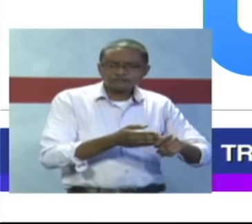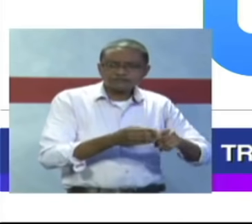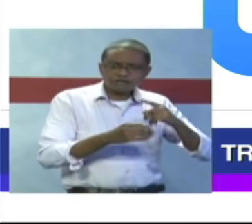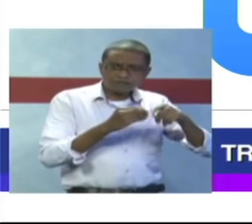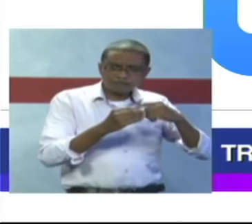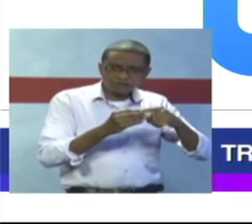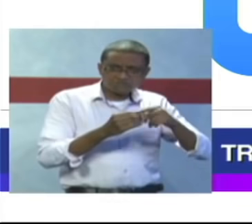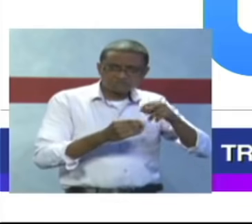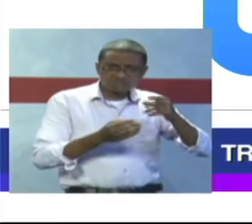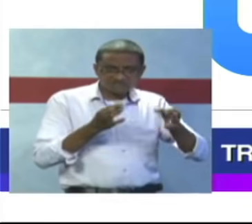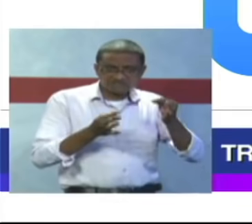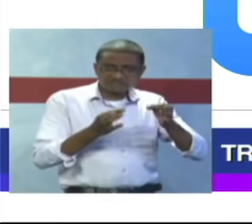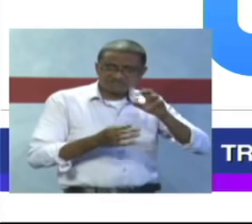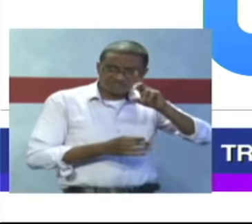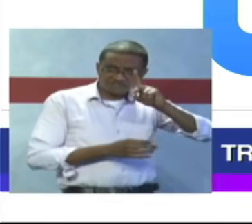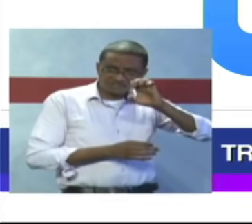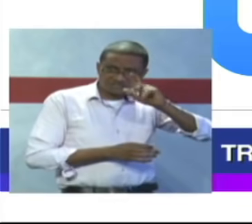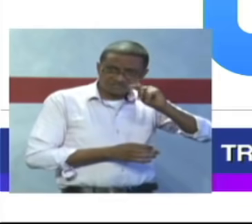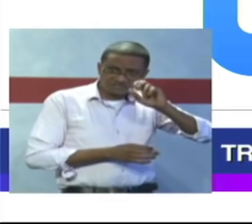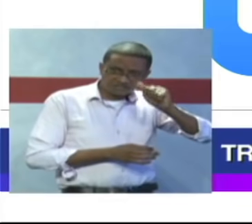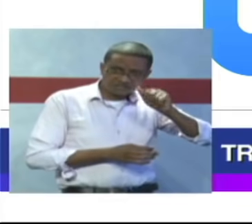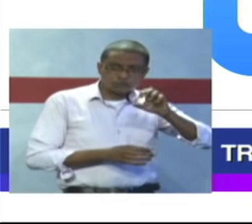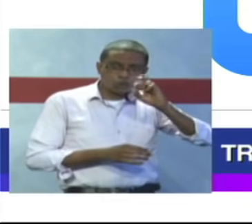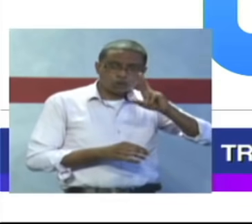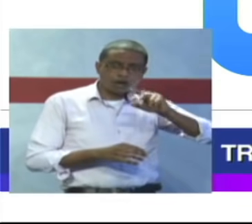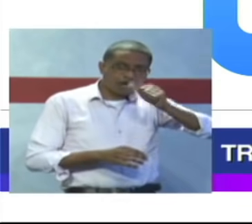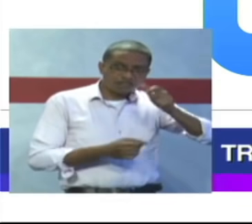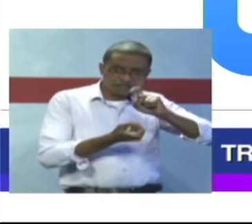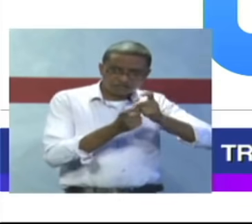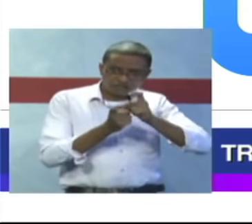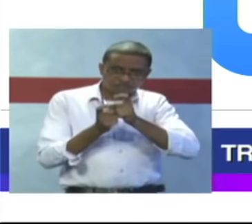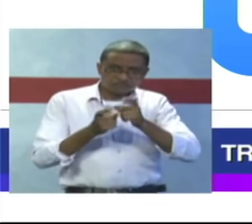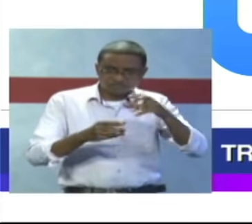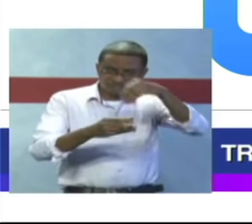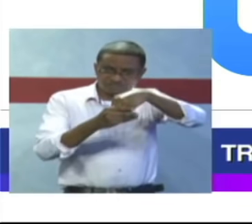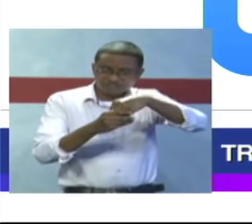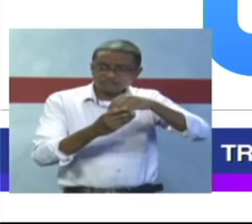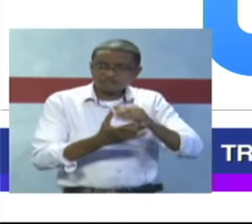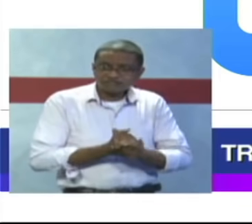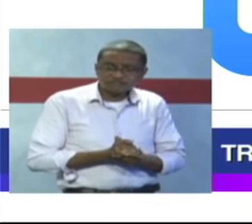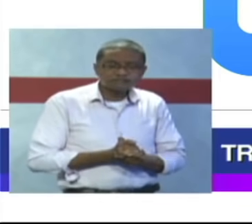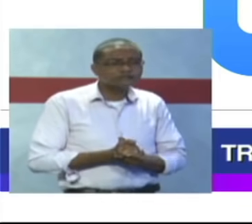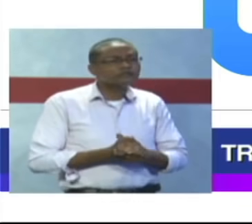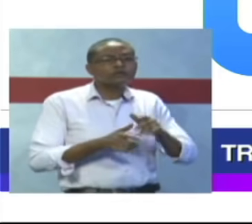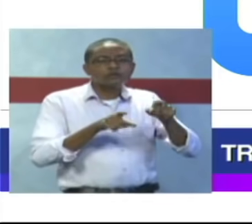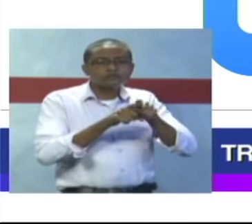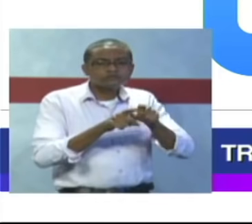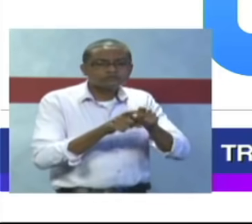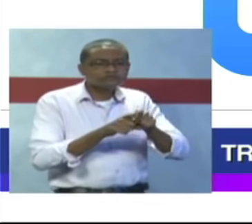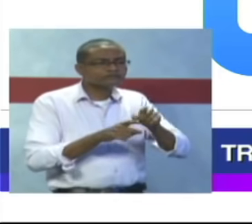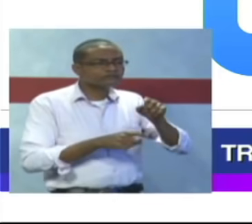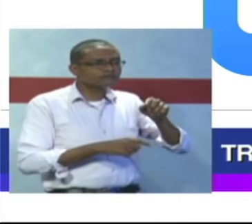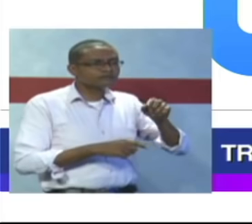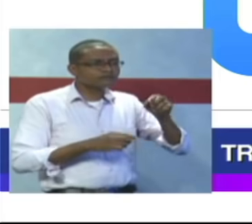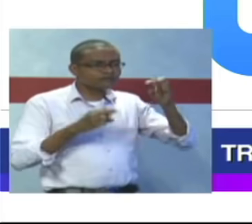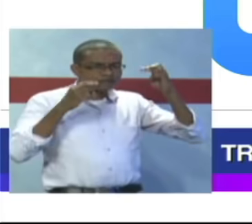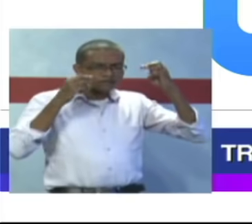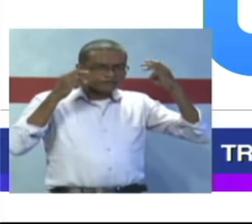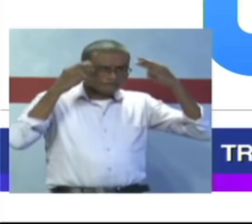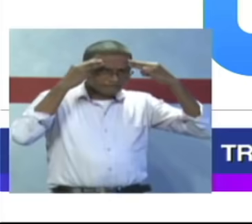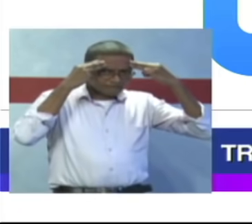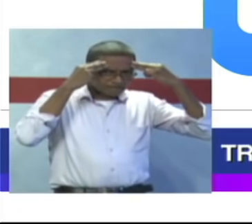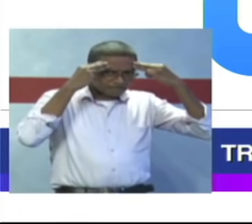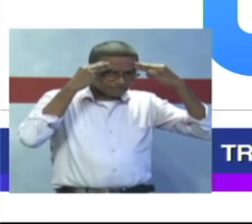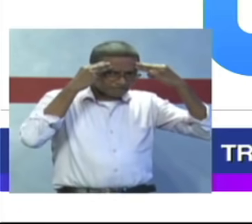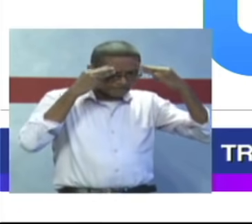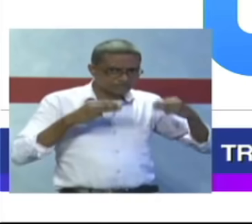there is a public concern over the announcement that was made on Friday by the Education Minister that vaccinated students in forms